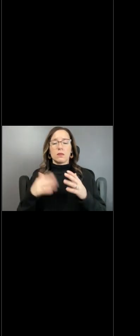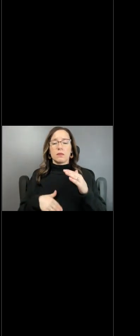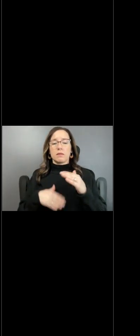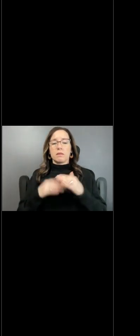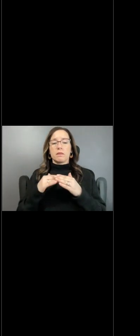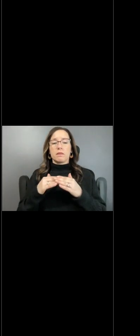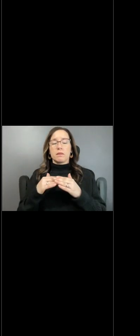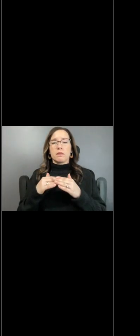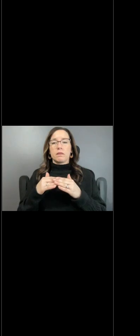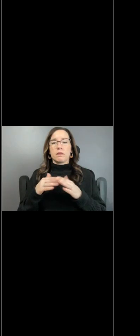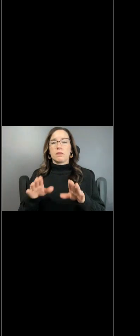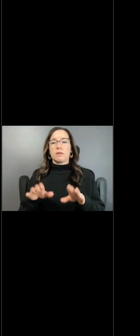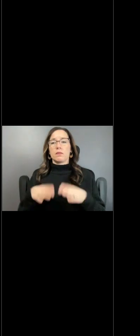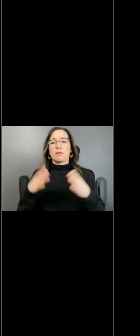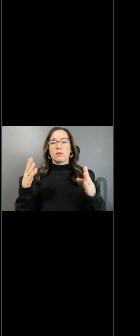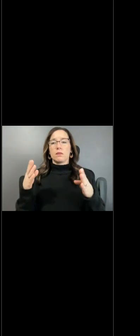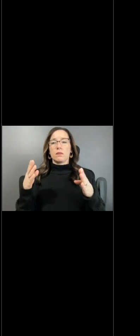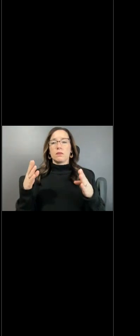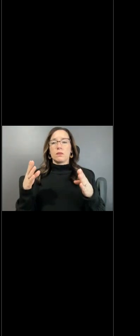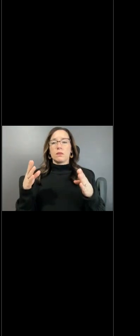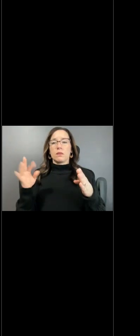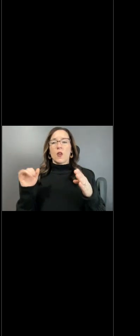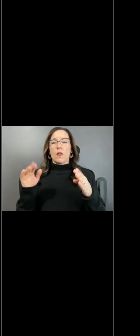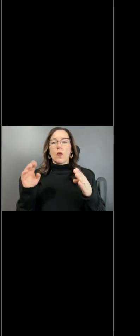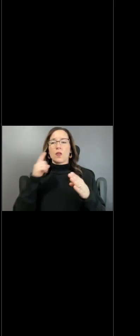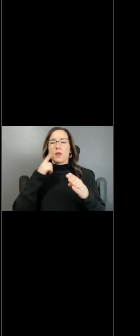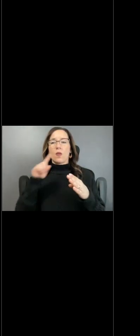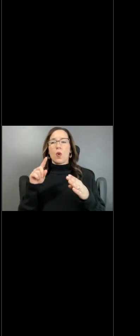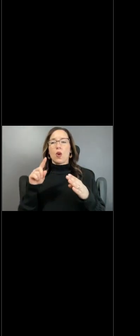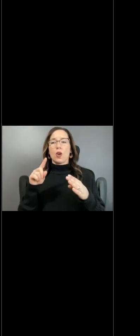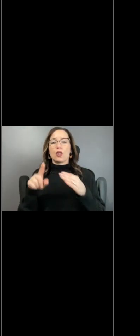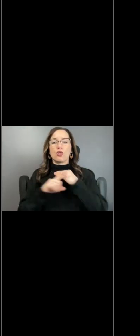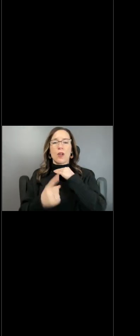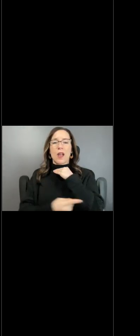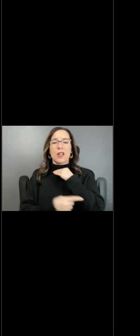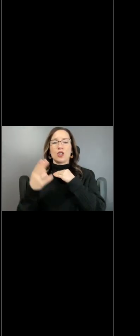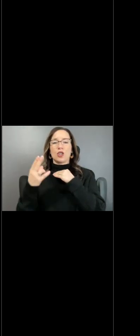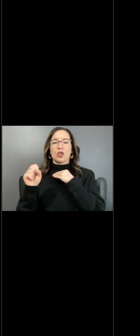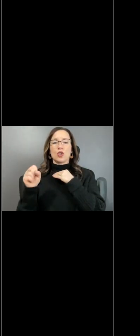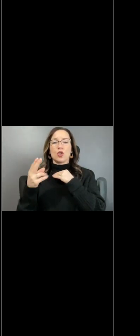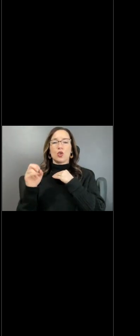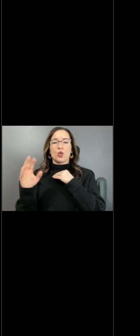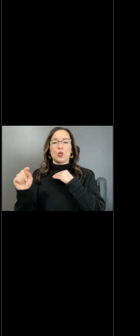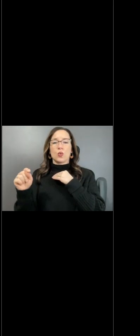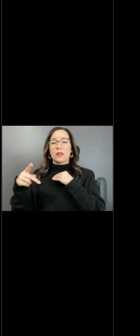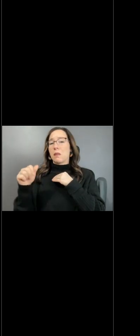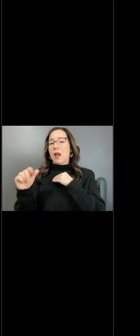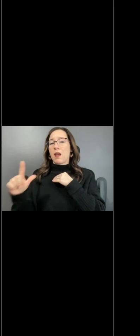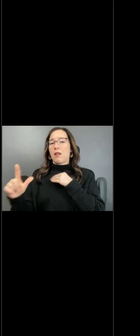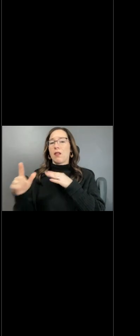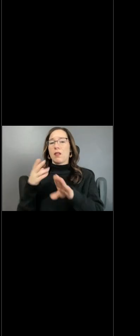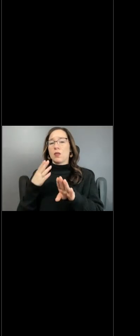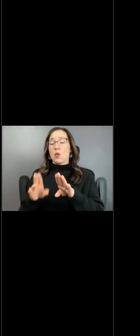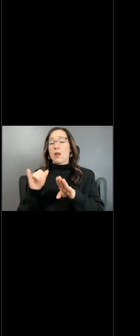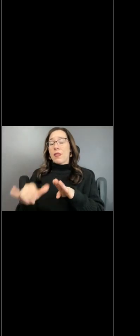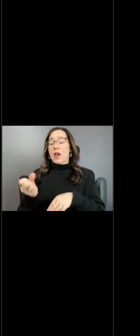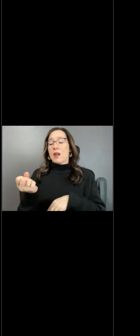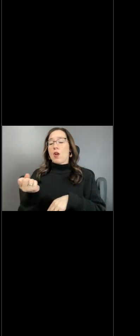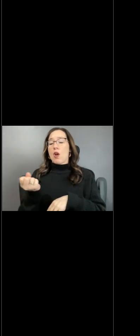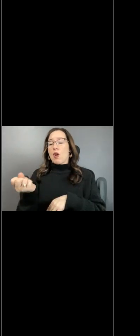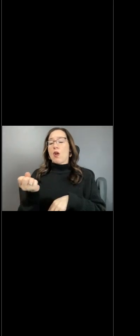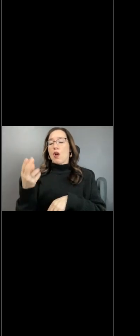opening force for a trash chutes panel door? Will the hardware have to meet